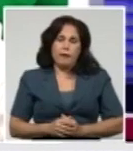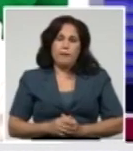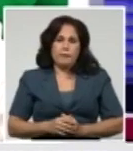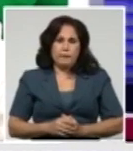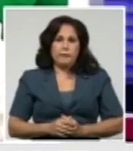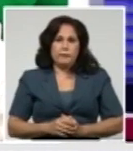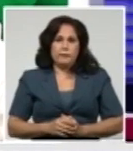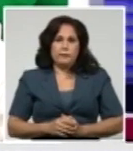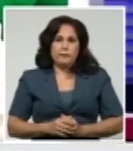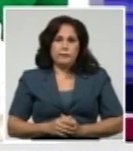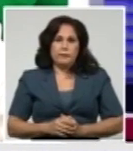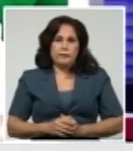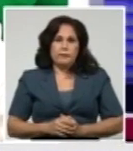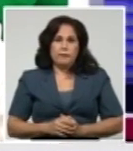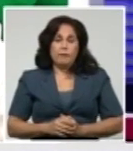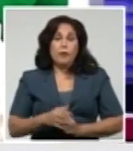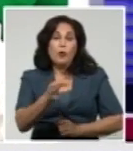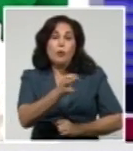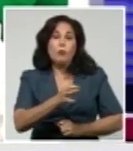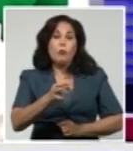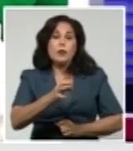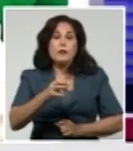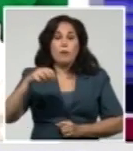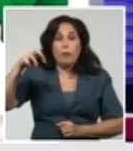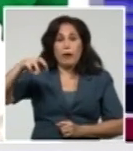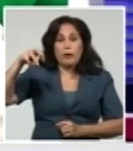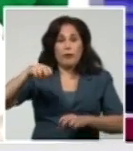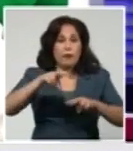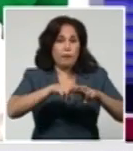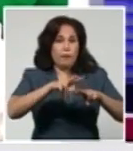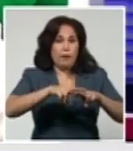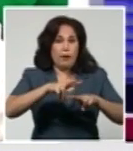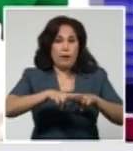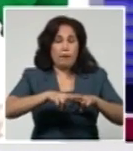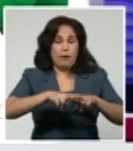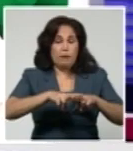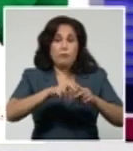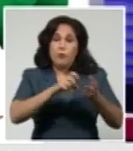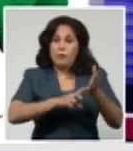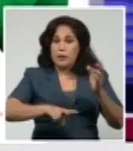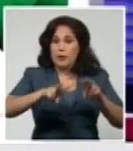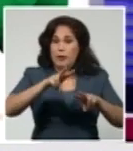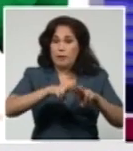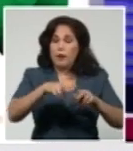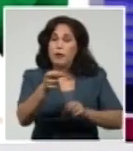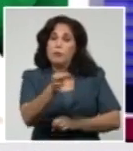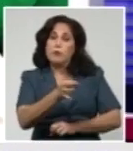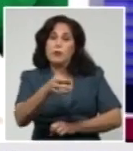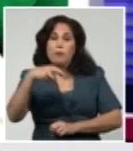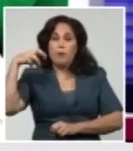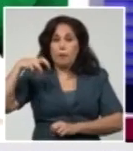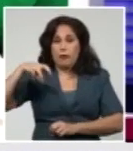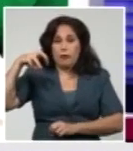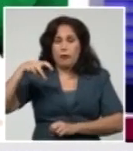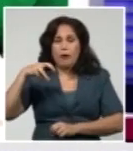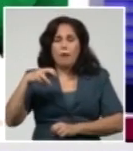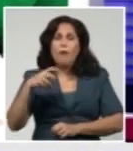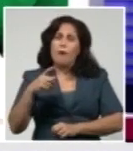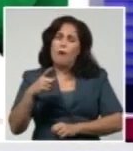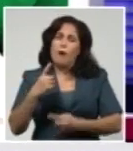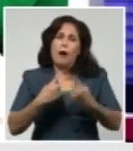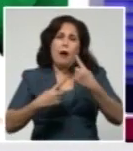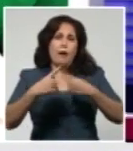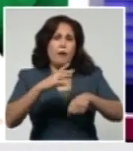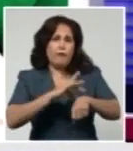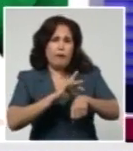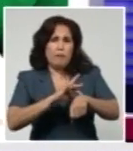possible, our sign language interpreter, and above all, with everyone tuned in to this briefing, and those